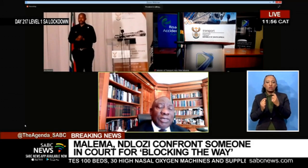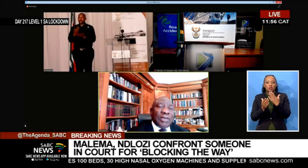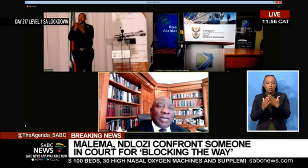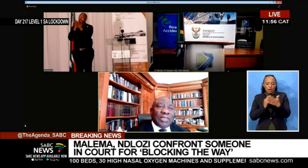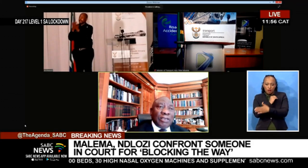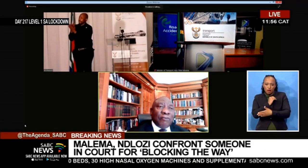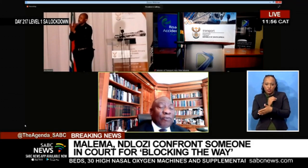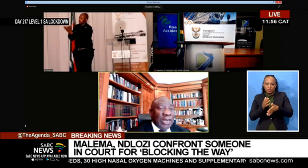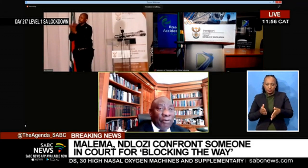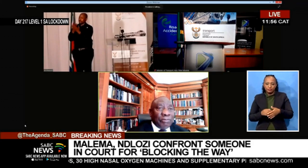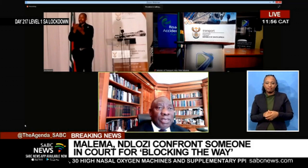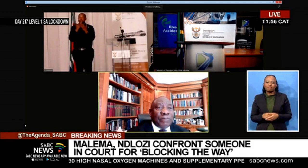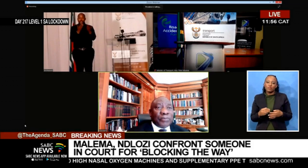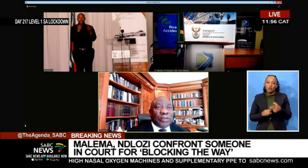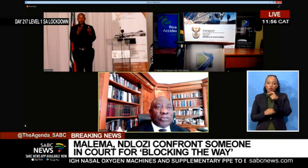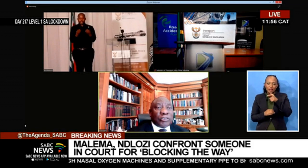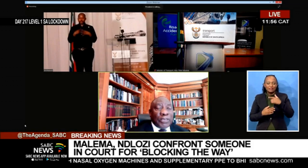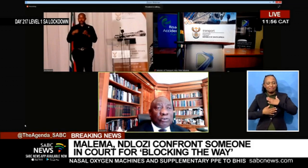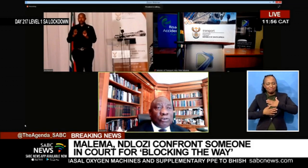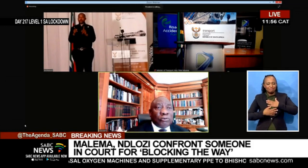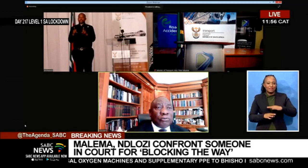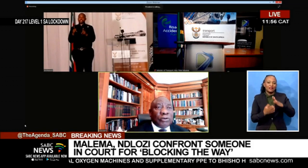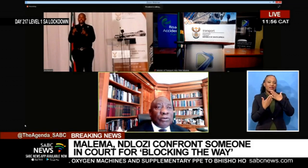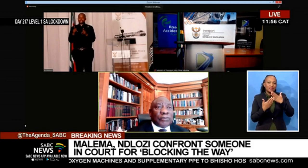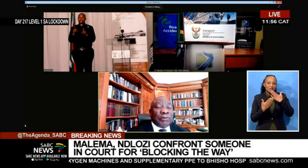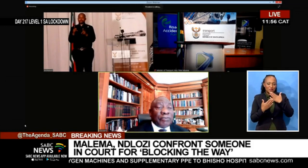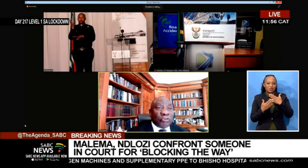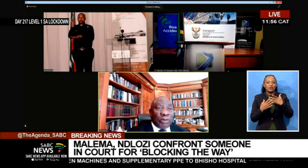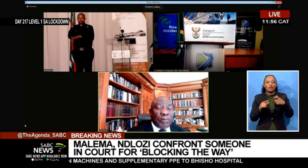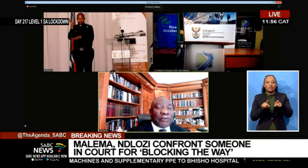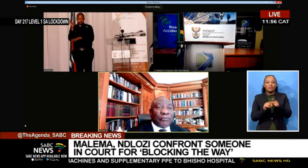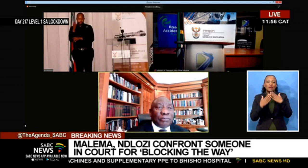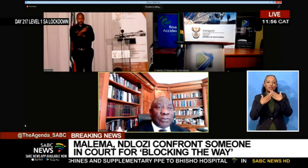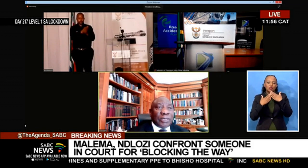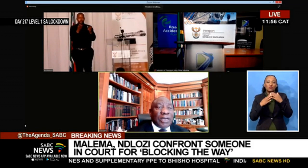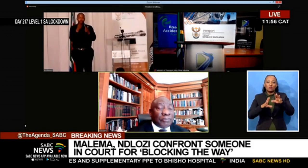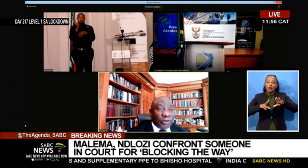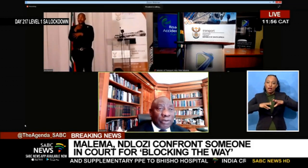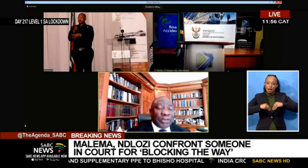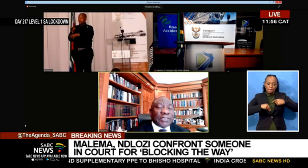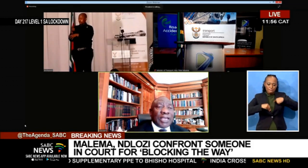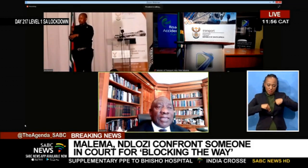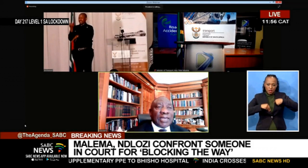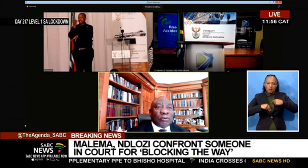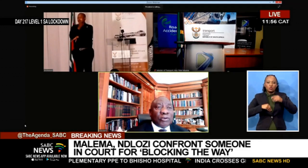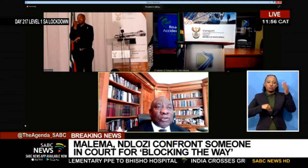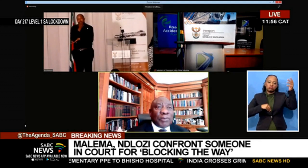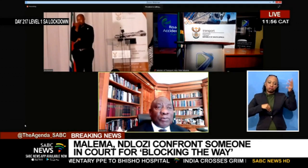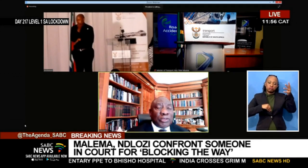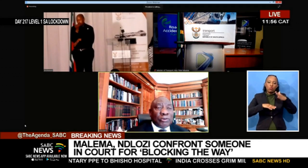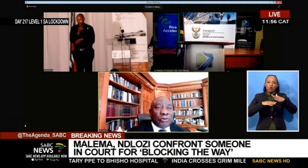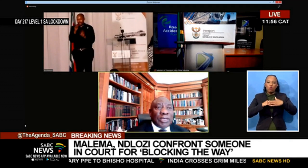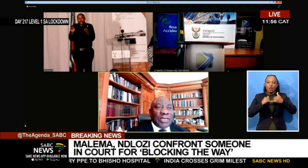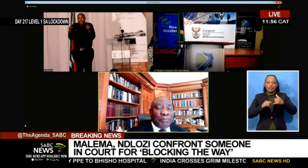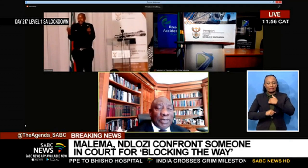you, and thank you for allowing me to speak to you from a virtual platform. I'm sorry once again that I could not be